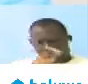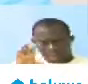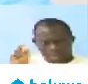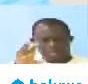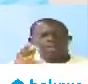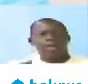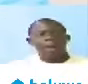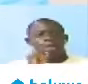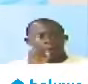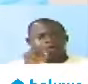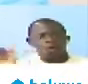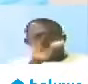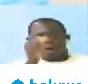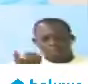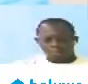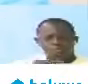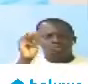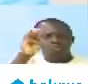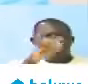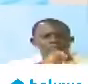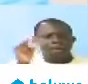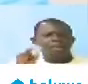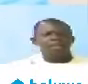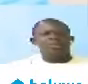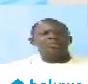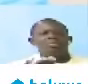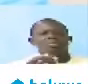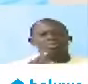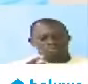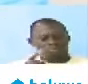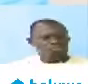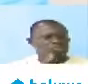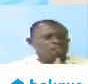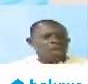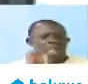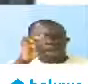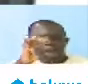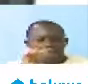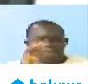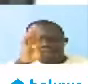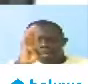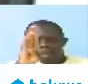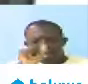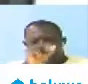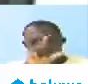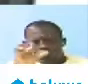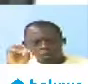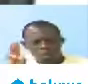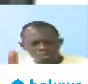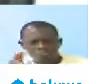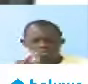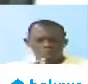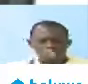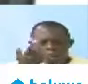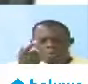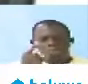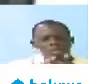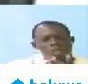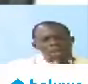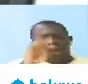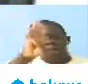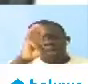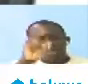Mr. Kanteh, is it Balo or is it Balo? Mr. Kanteh, Balo le mbang fo Balo. Hello, Fulo le